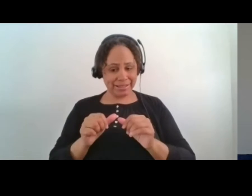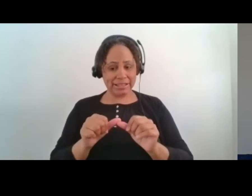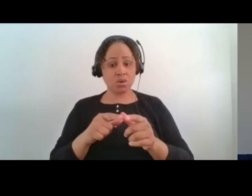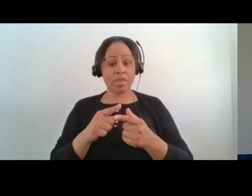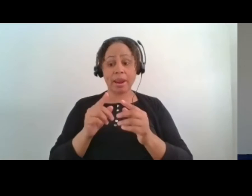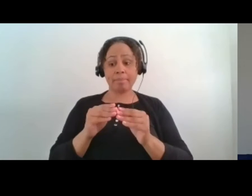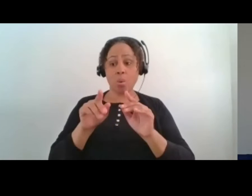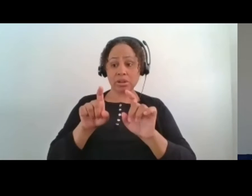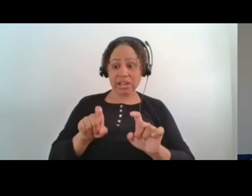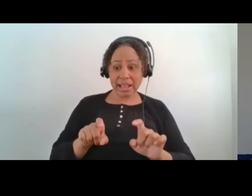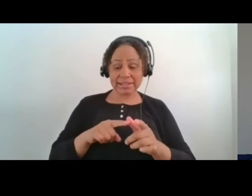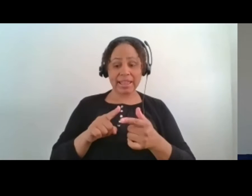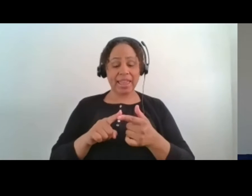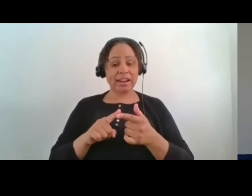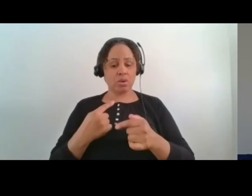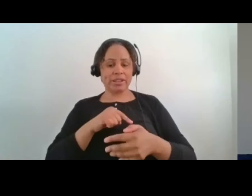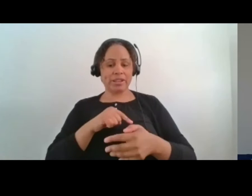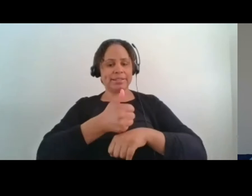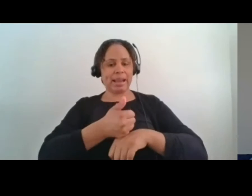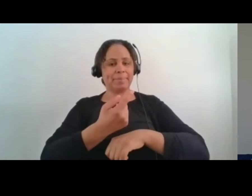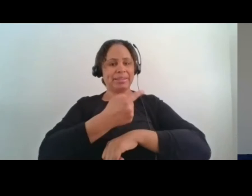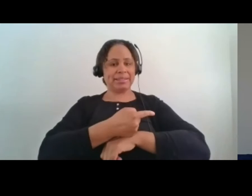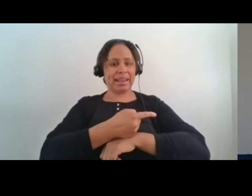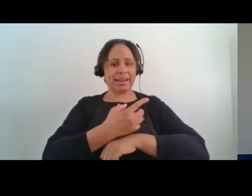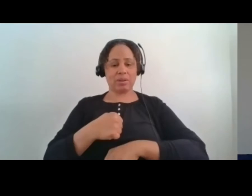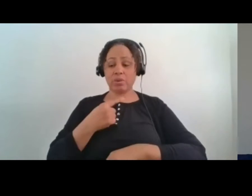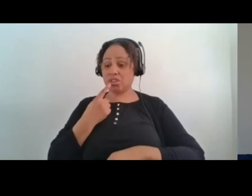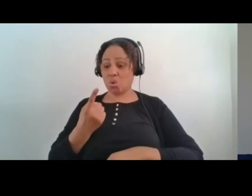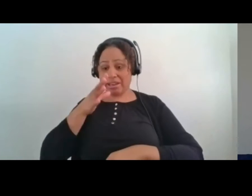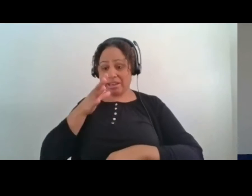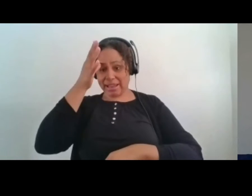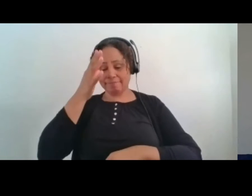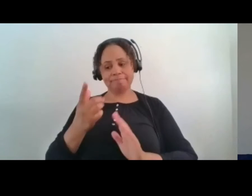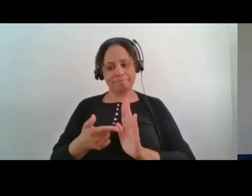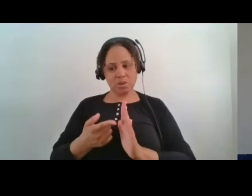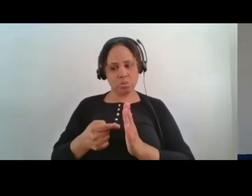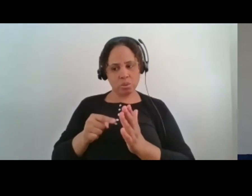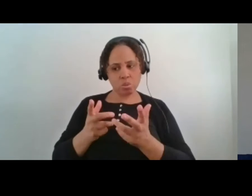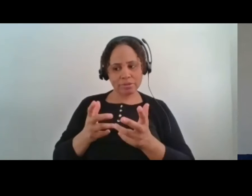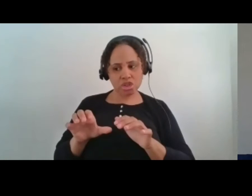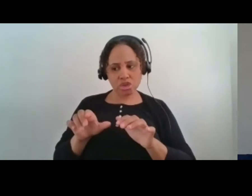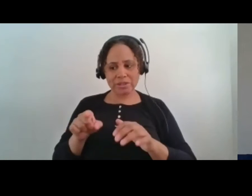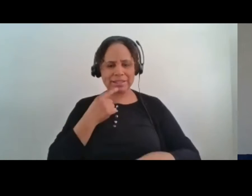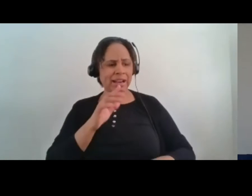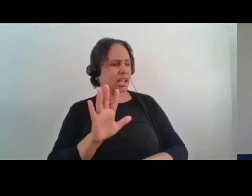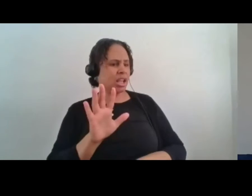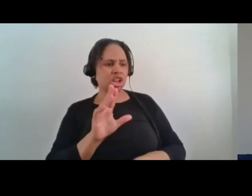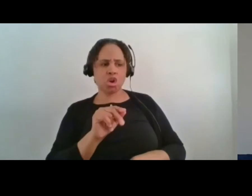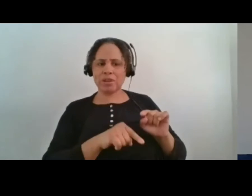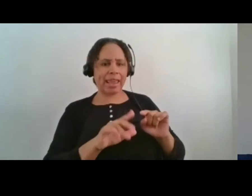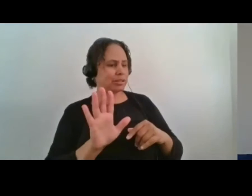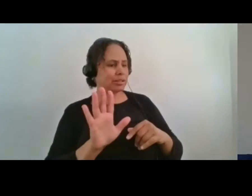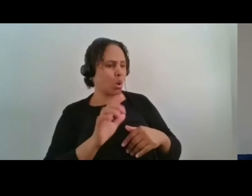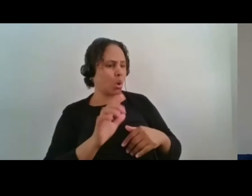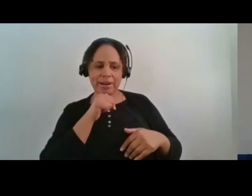we scheduled a date, and we told my dad, this is what we want to do. And the whole time my dad is reluctant, and he's saying, no, you can't do this, I'm not going